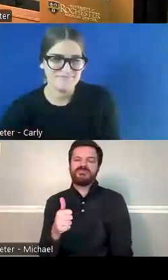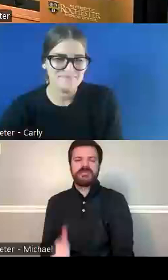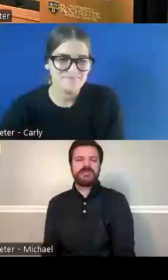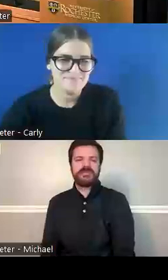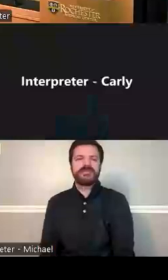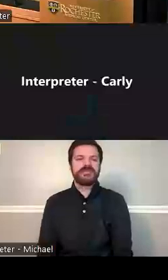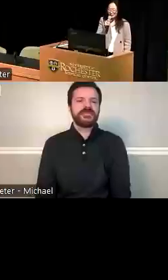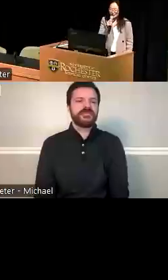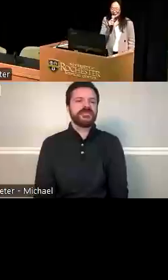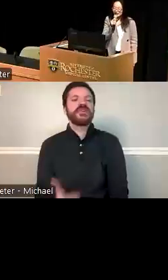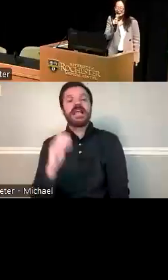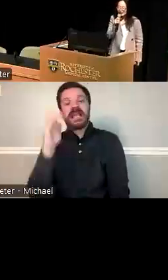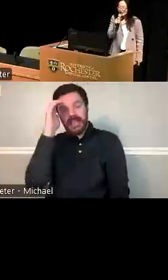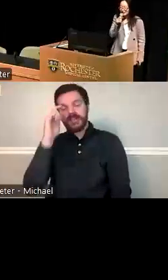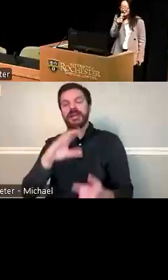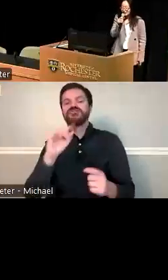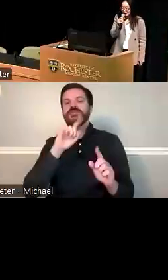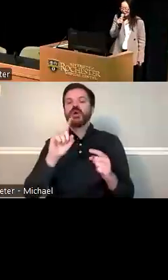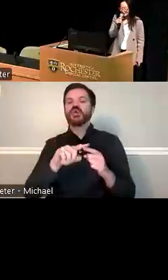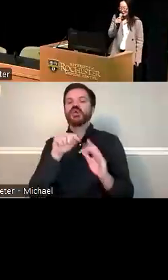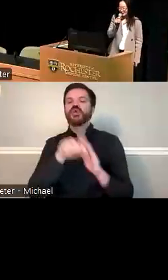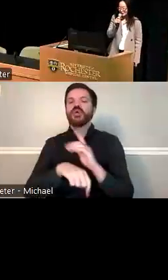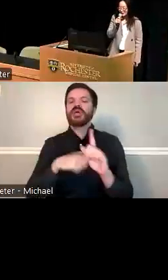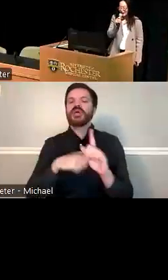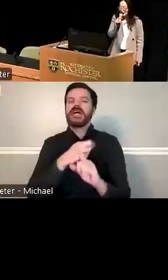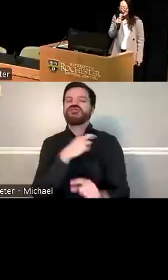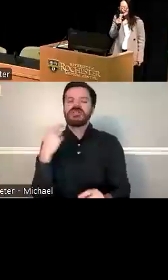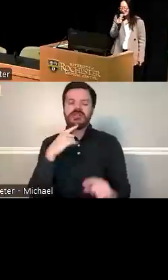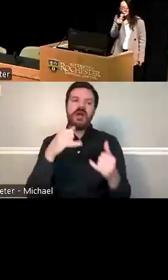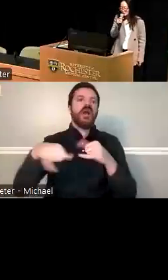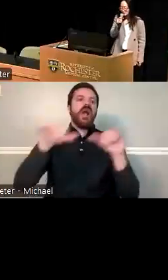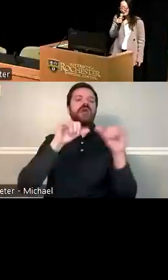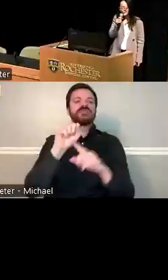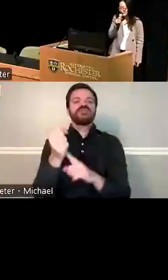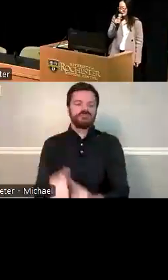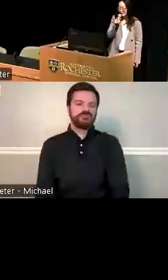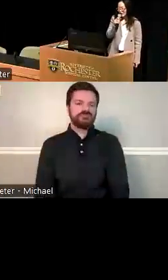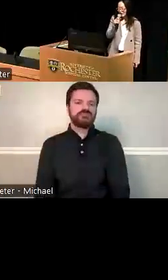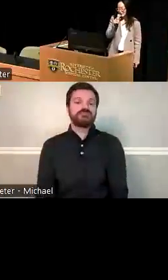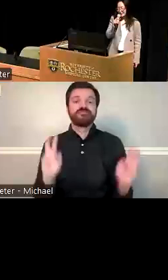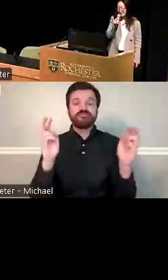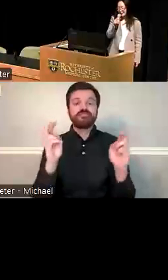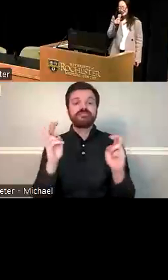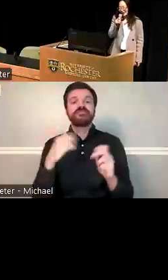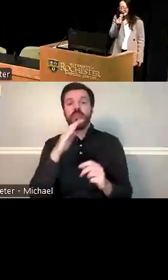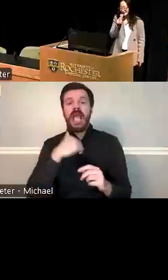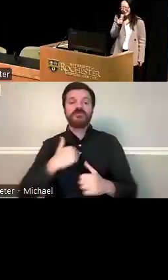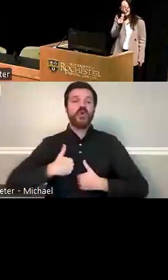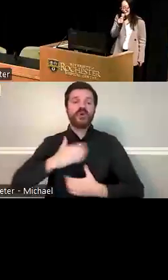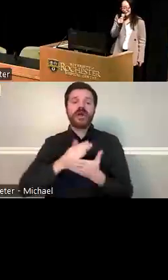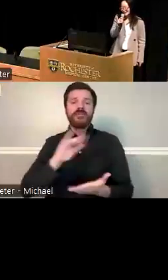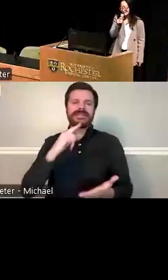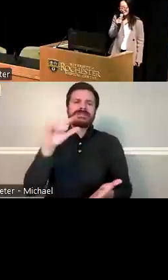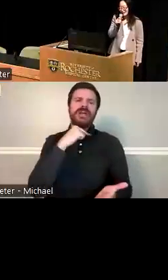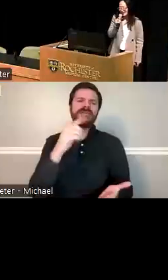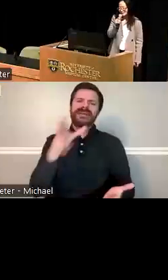and responding to suicide risk, here's a very common scenario. I will have some soldier stop by my office and say, chaplain, shut